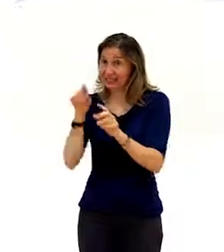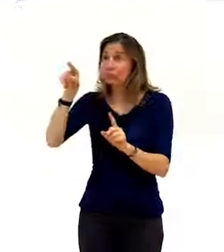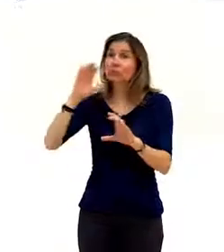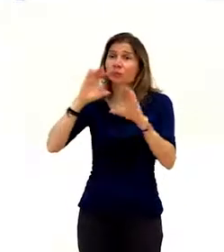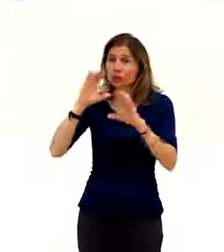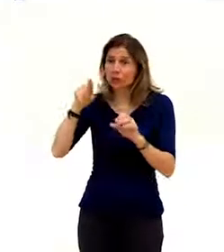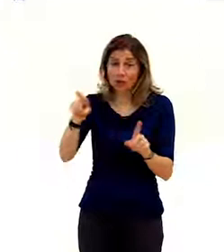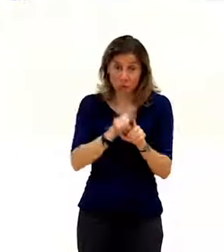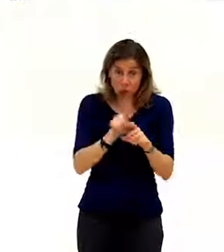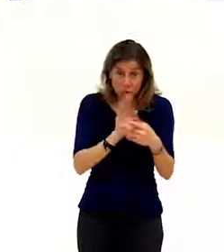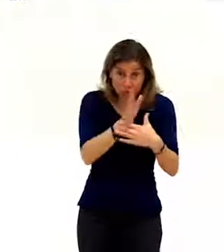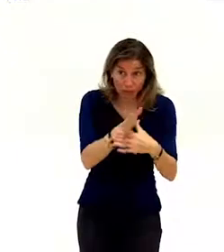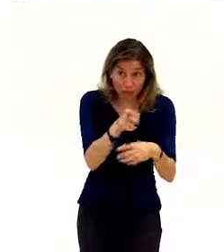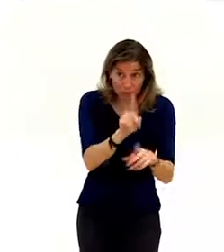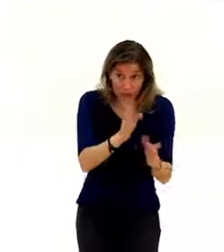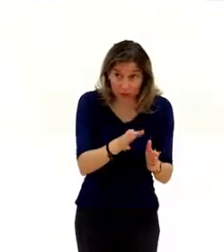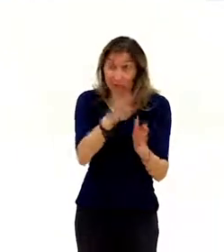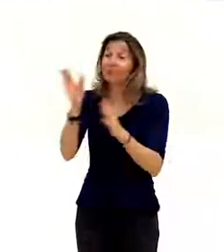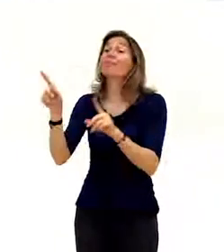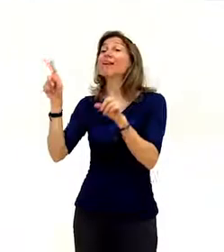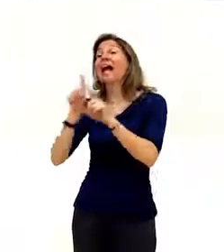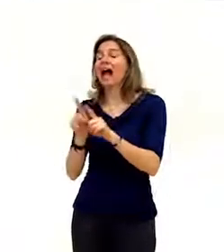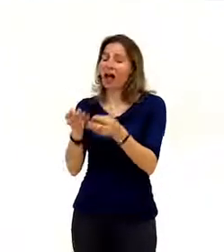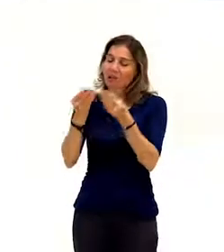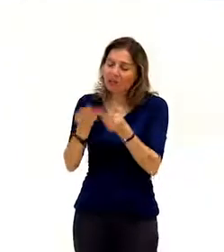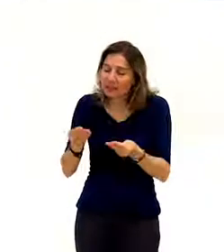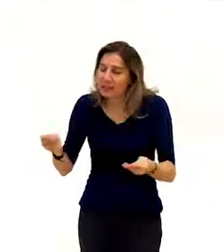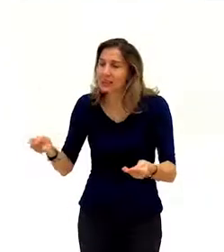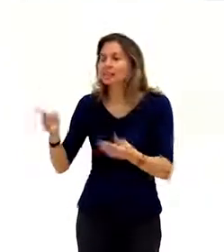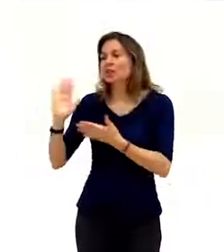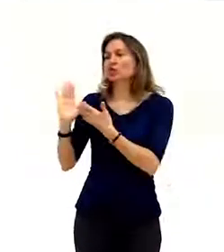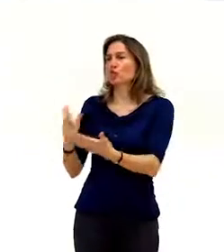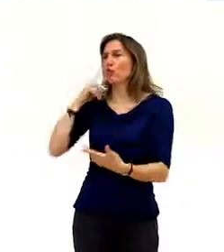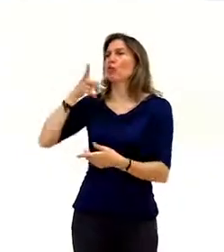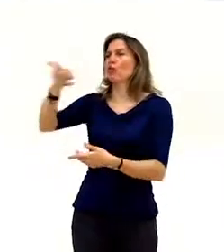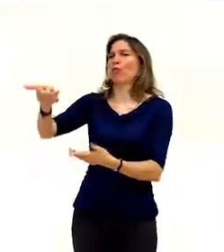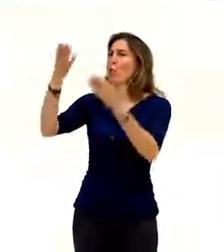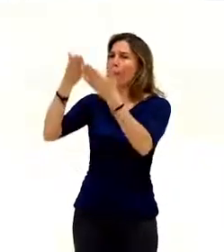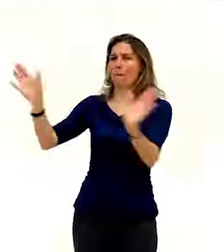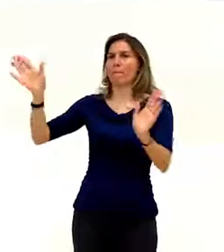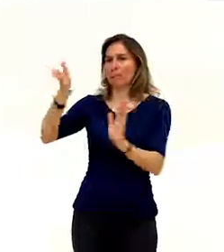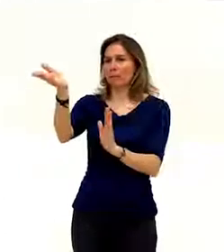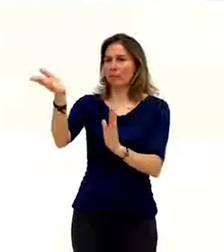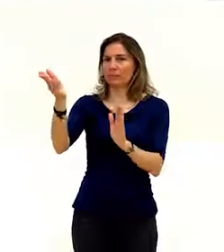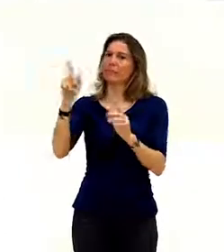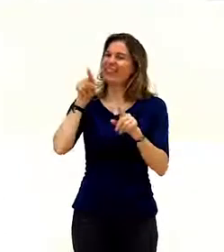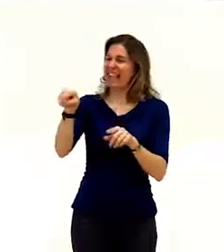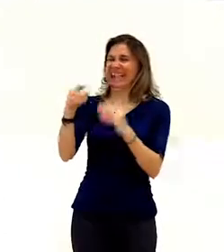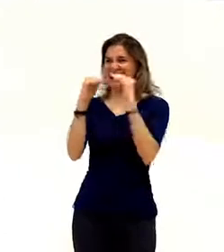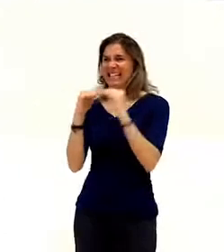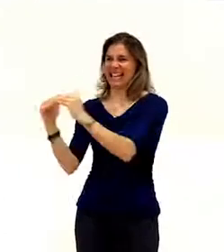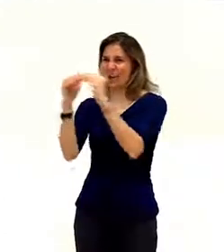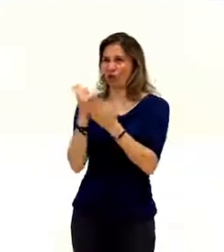And last but not least, the facilities and services destined for the public. That's the equalization, that's the